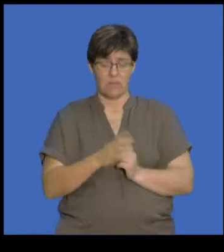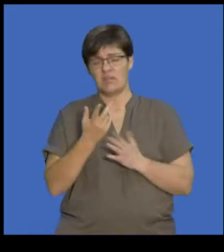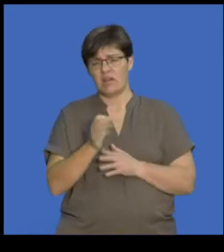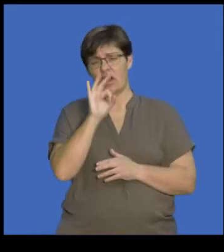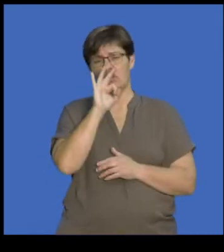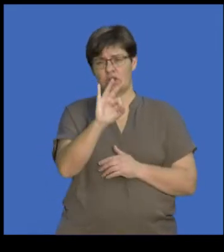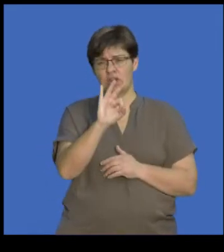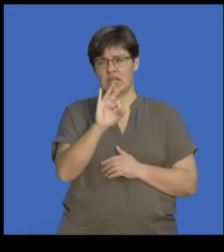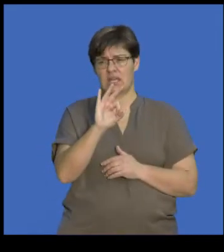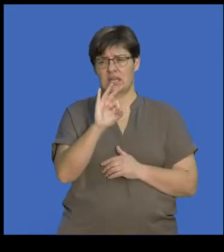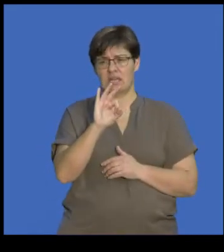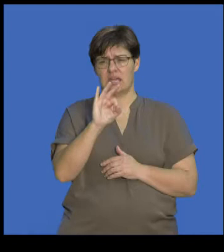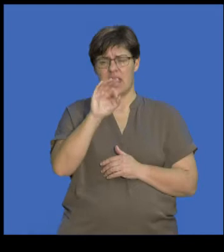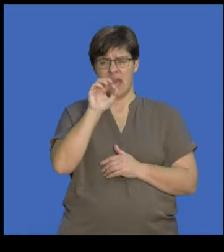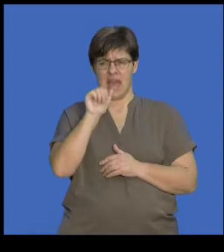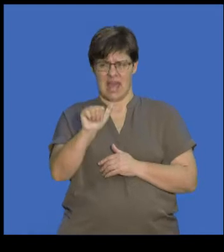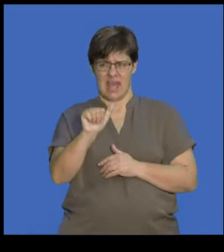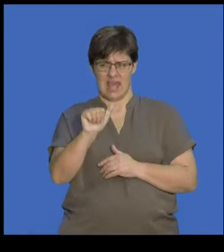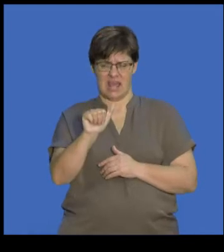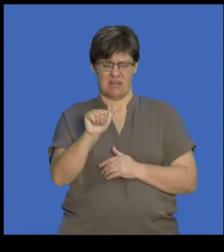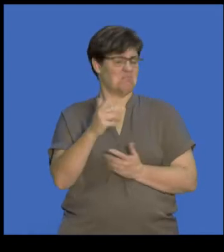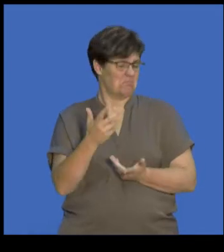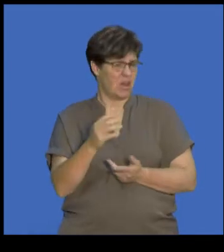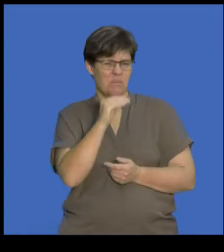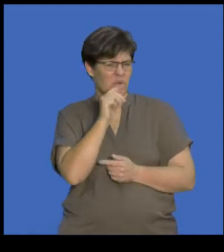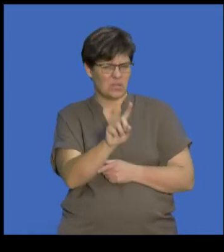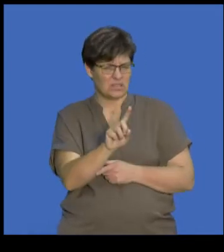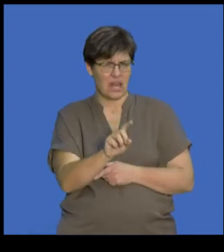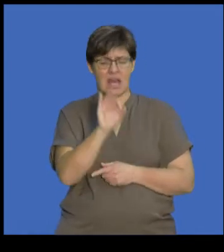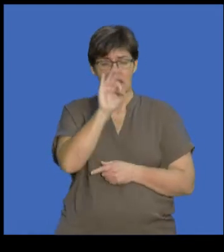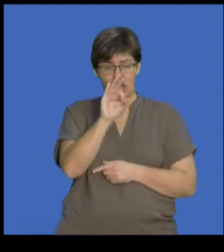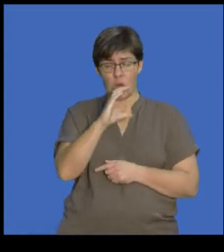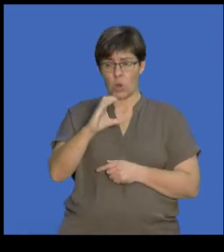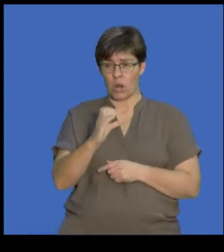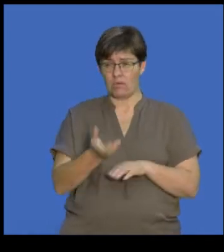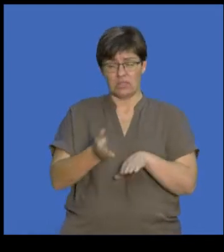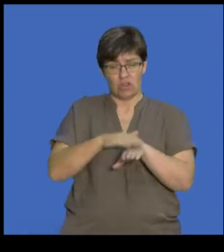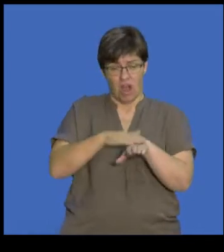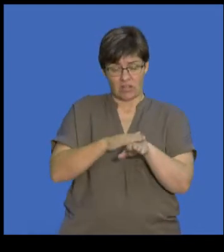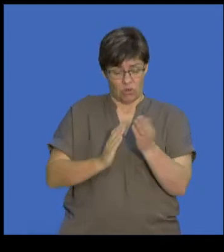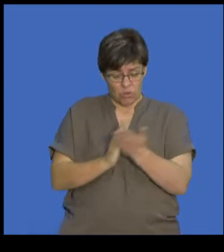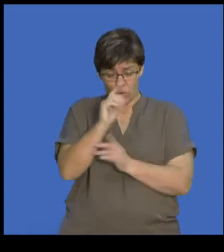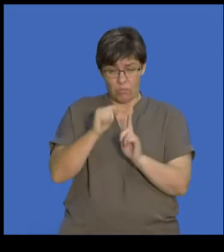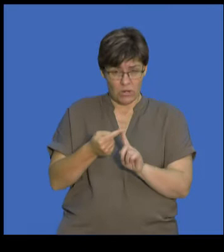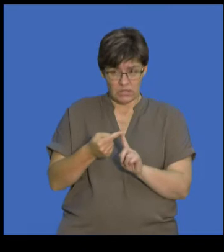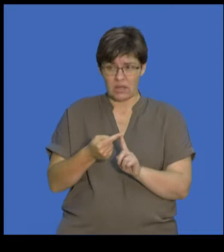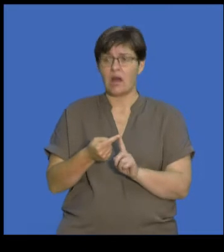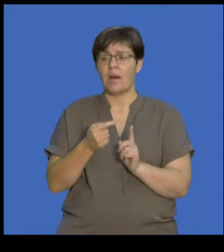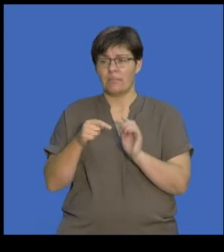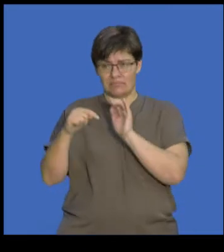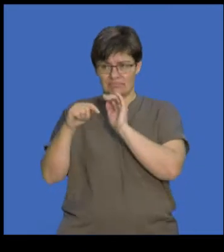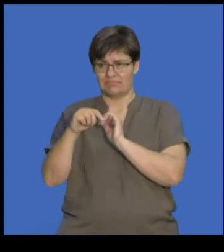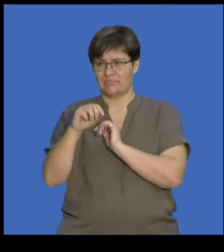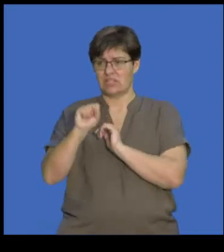of 3 amperes, what does this mean? It means that there's 3 coulombs of charge passing through a point per